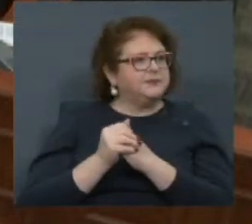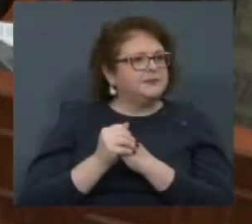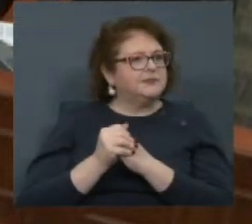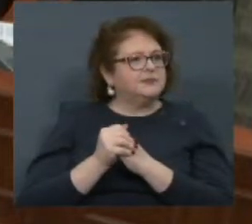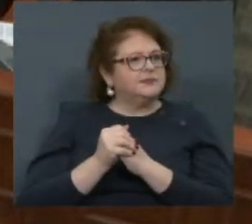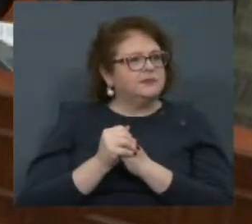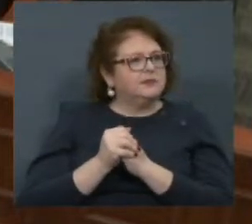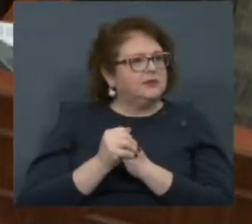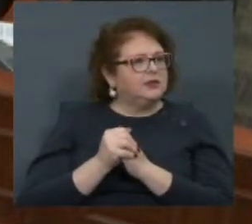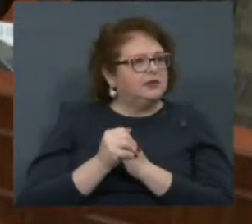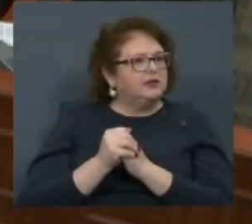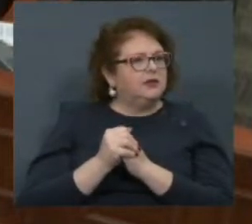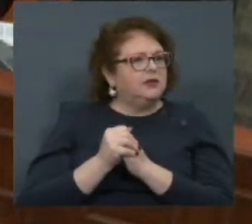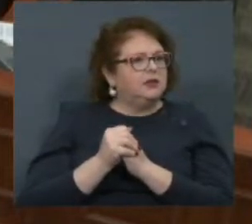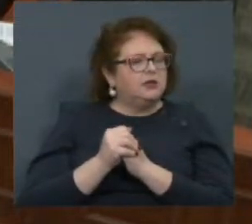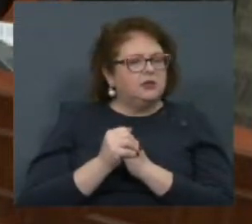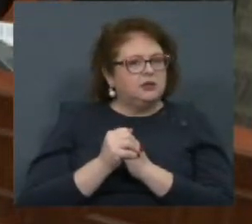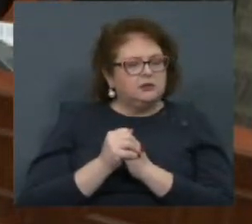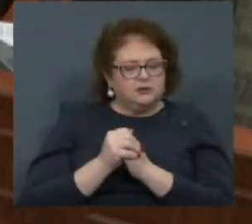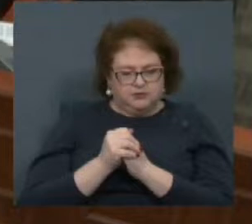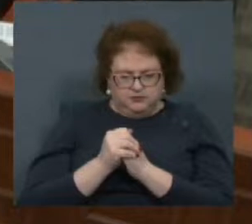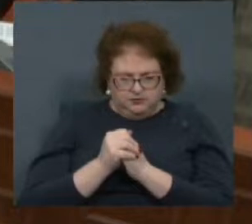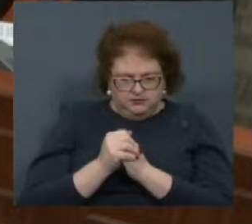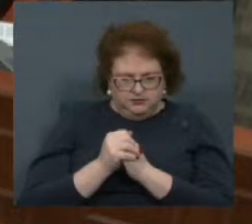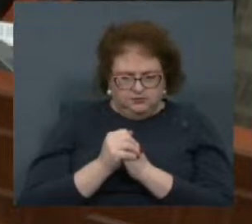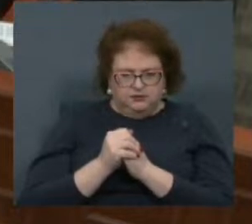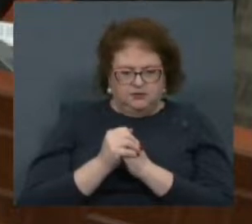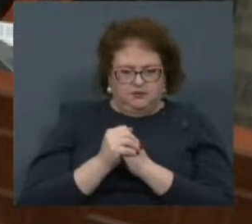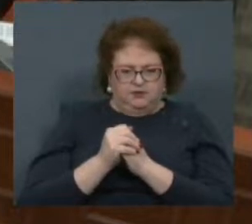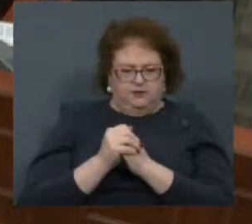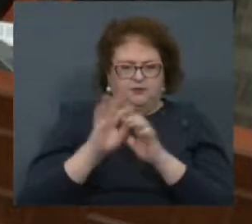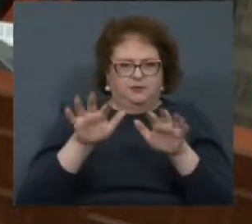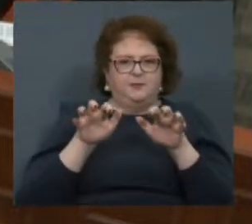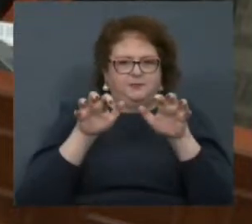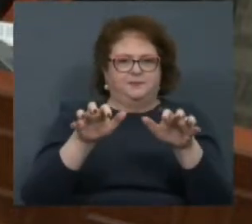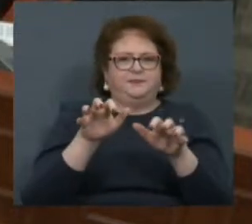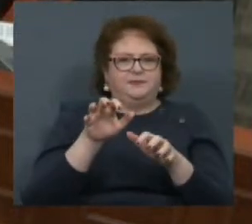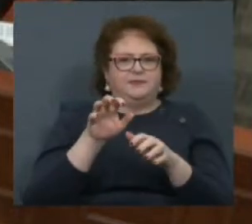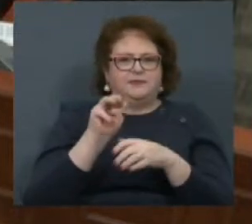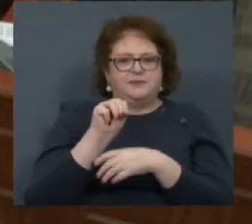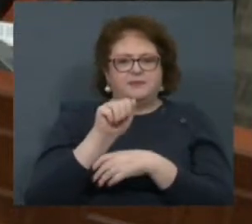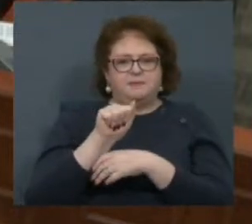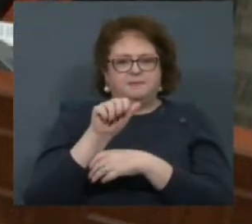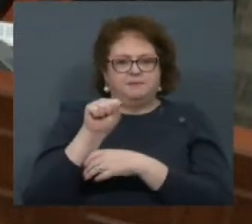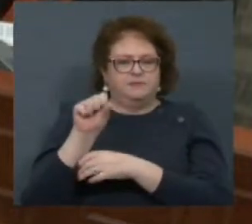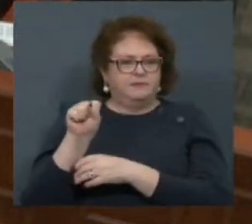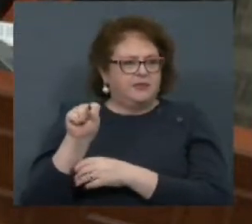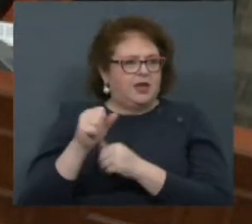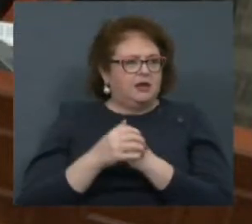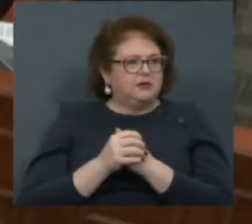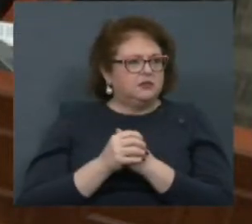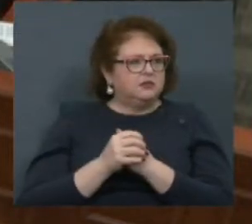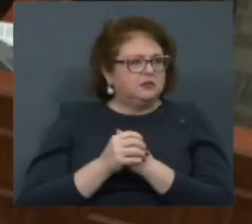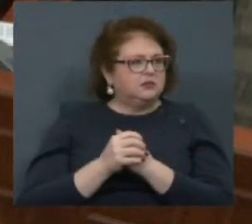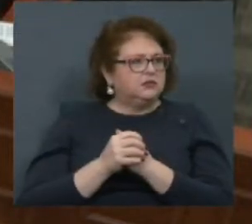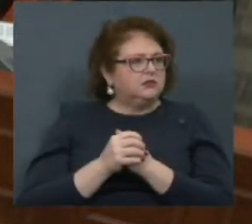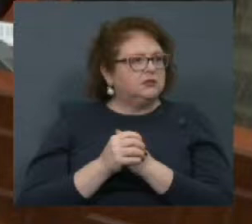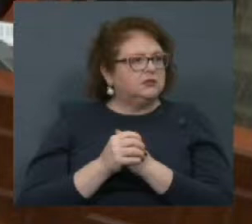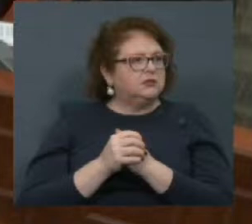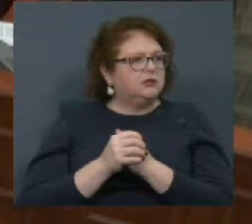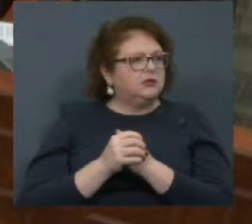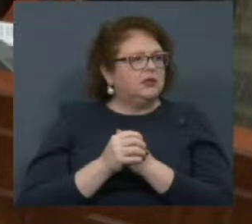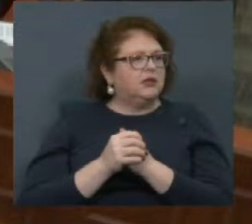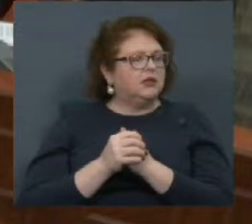COVID, 75% of the country supported a mask mandate. We didn't get that.